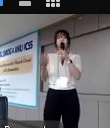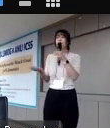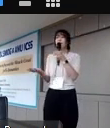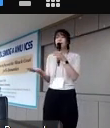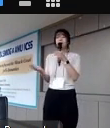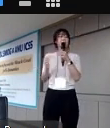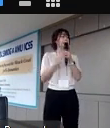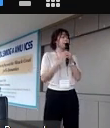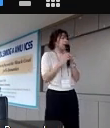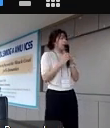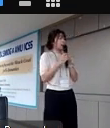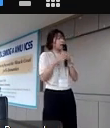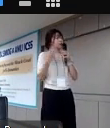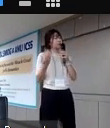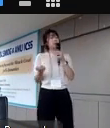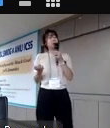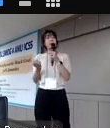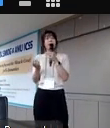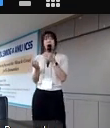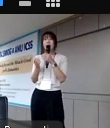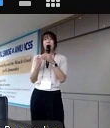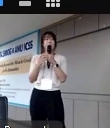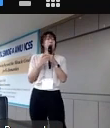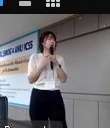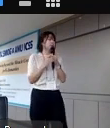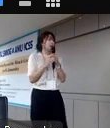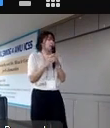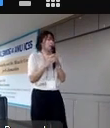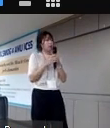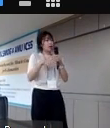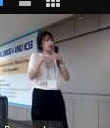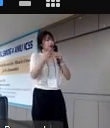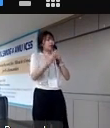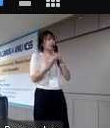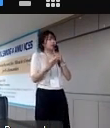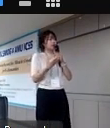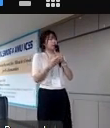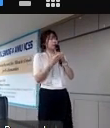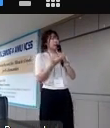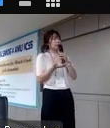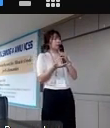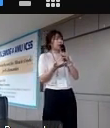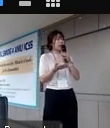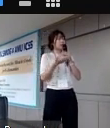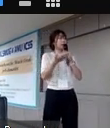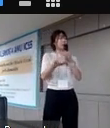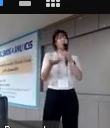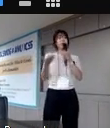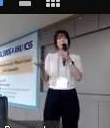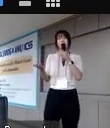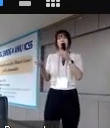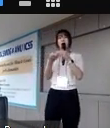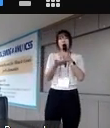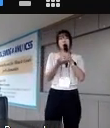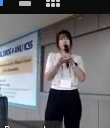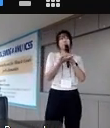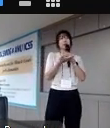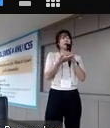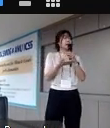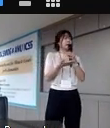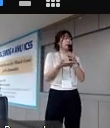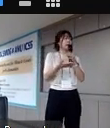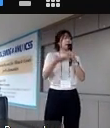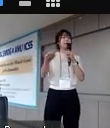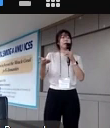show inflection. And that seems to be problematic because when we have an analysis of a language that has verb agreement, agreement